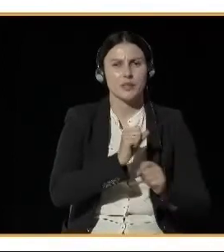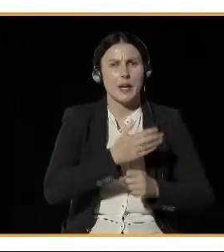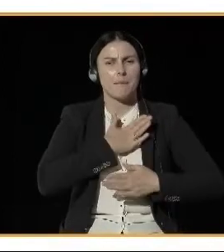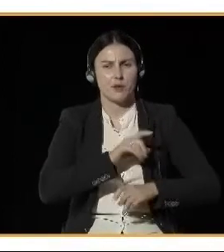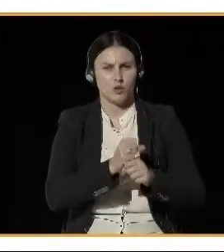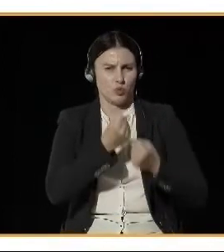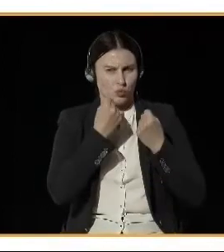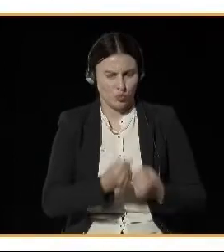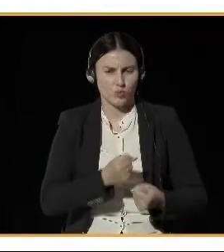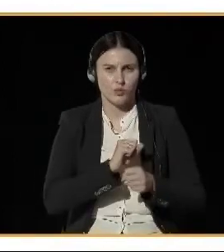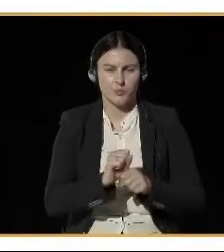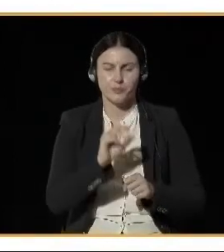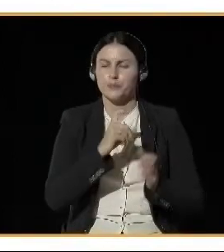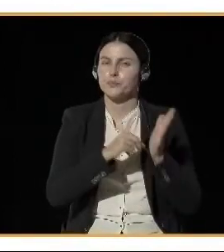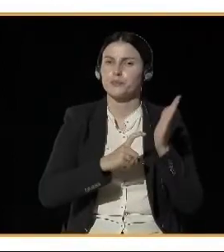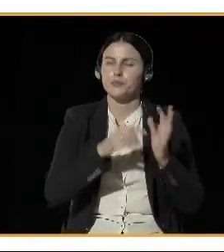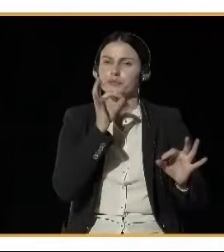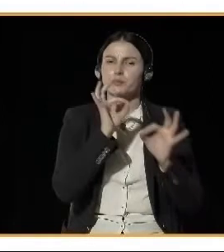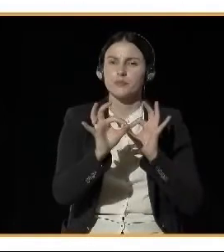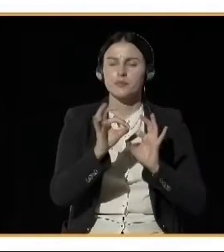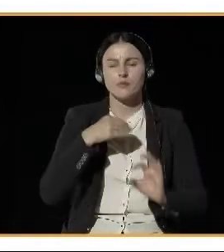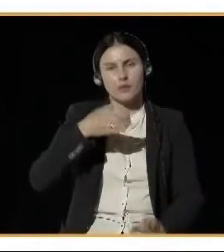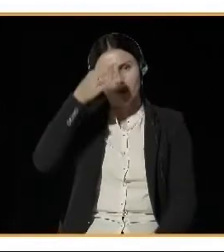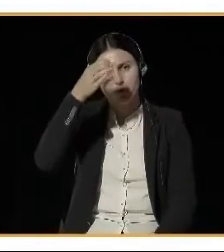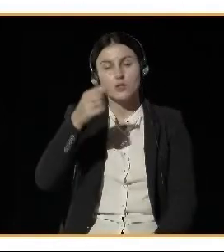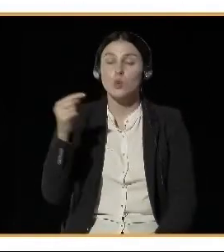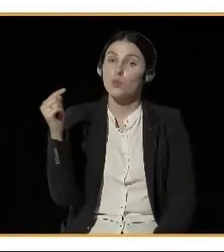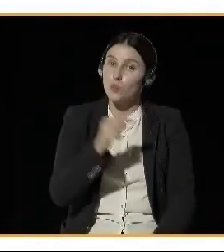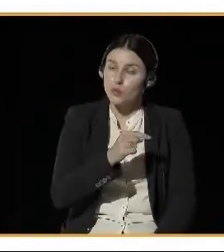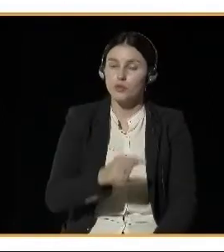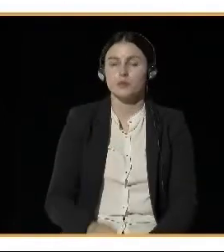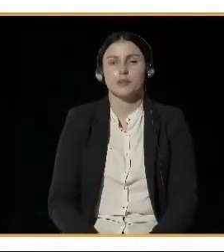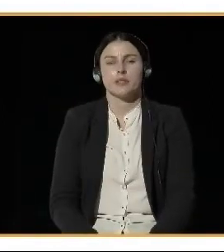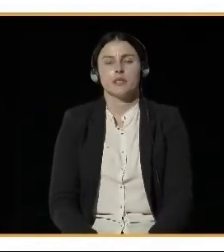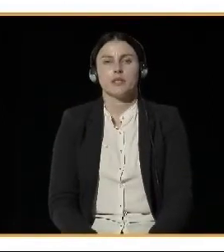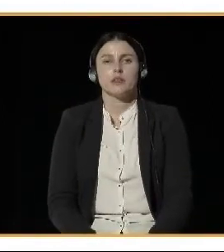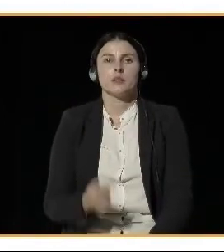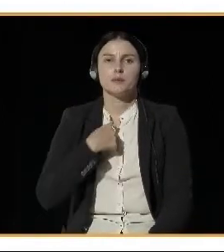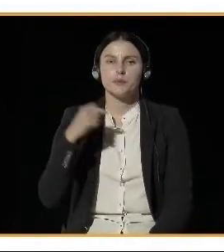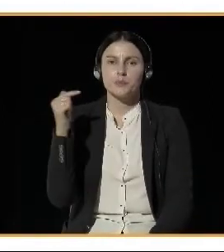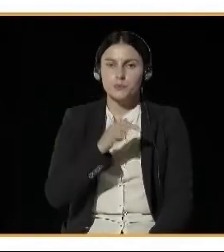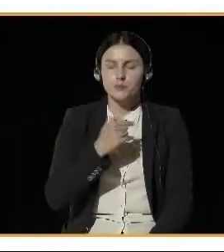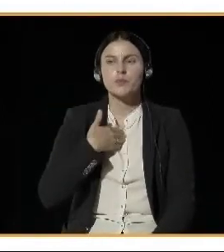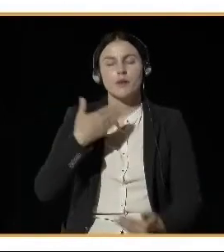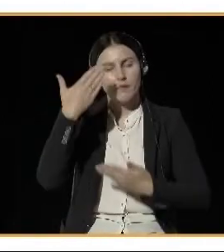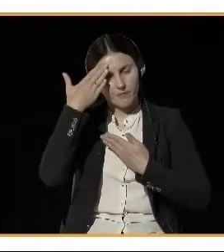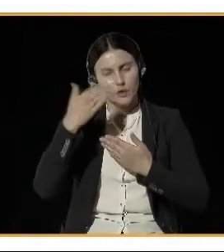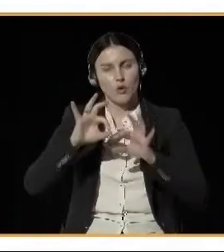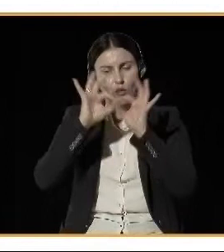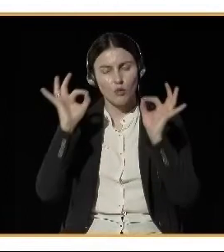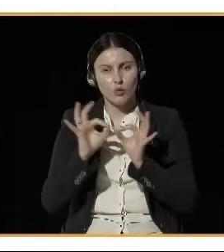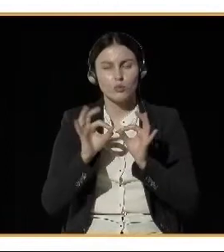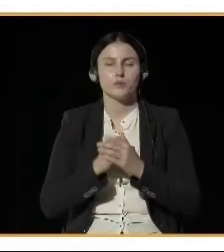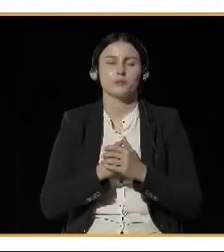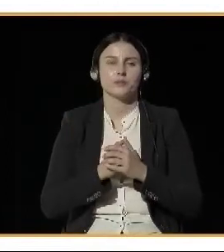special knowledge. So we must also be aware of this differentiation between voluntary actions and